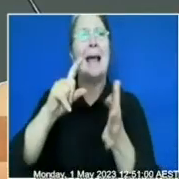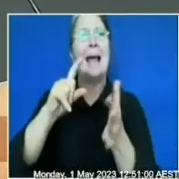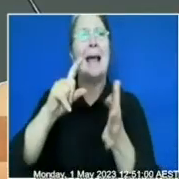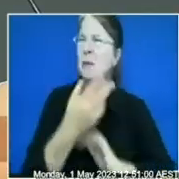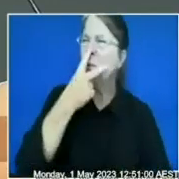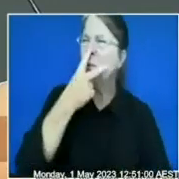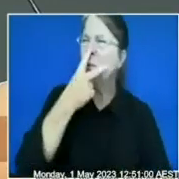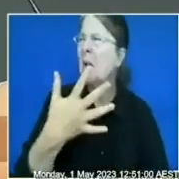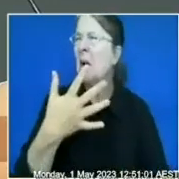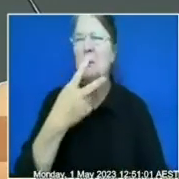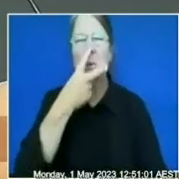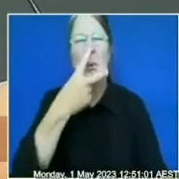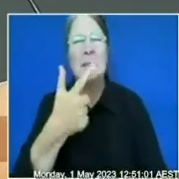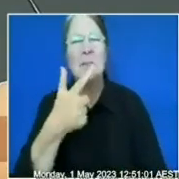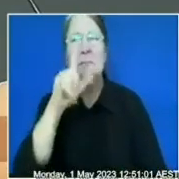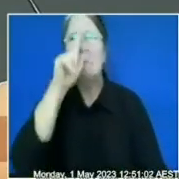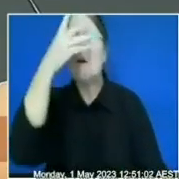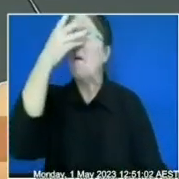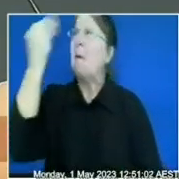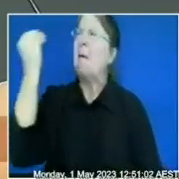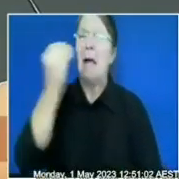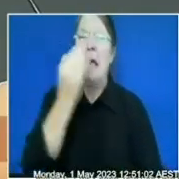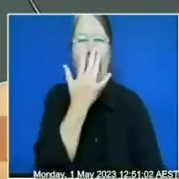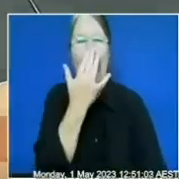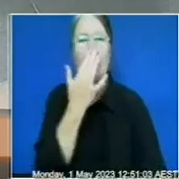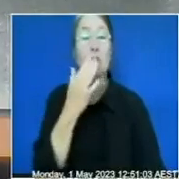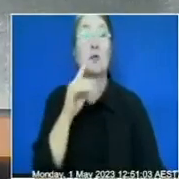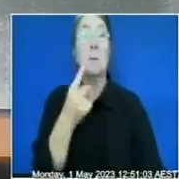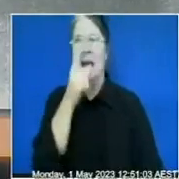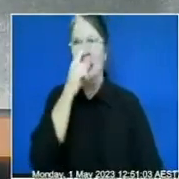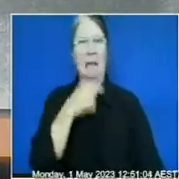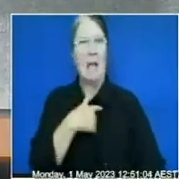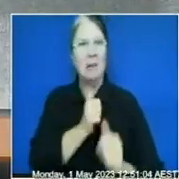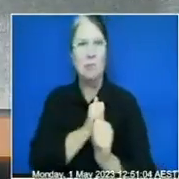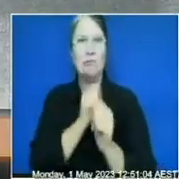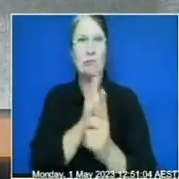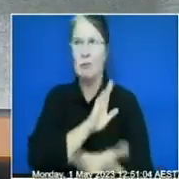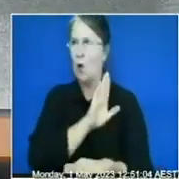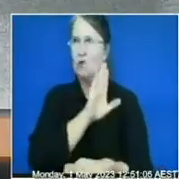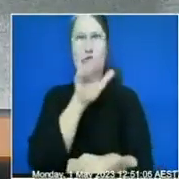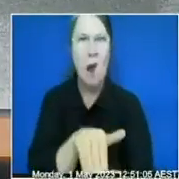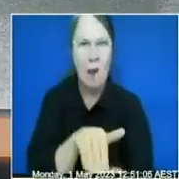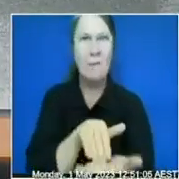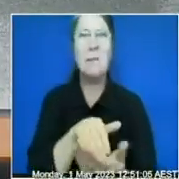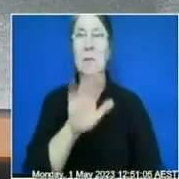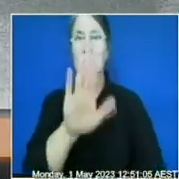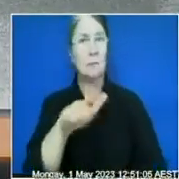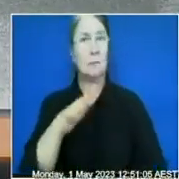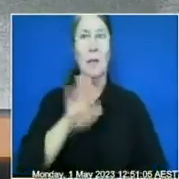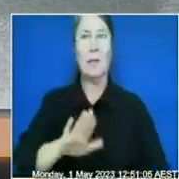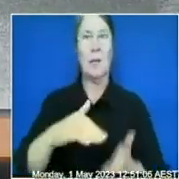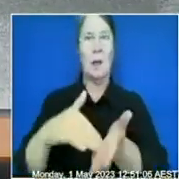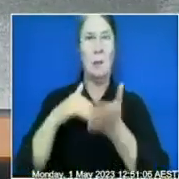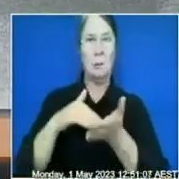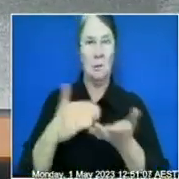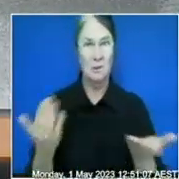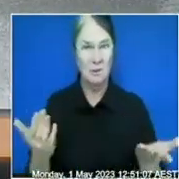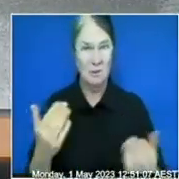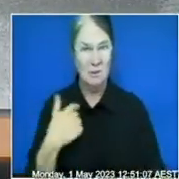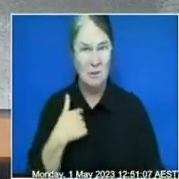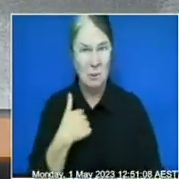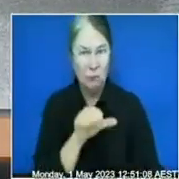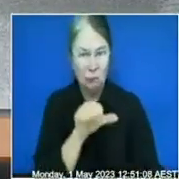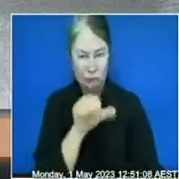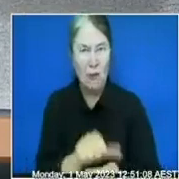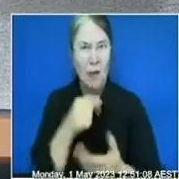assistance. Is that a fair description? It is, and Headspace is a service that's run by the Commonwealth Government, but works in